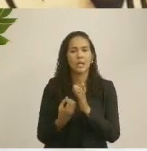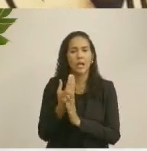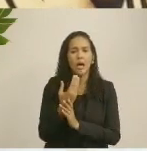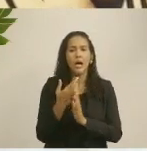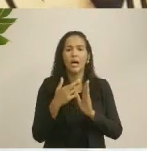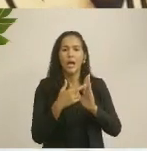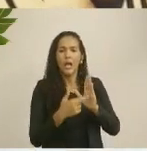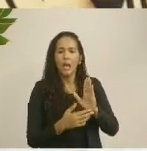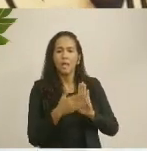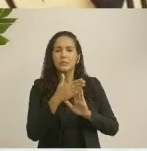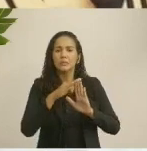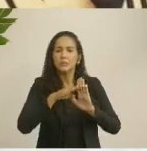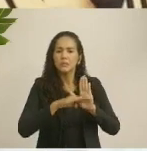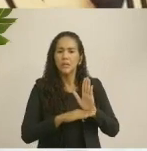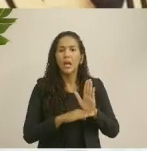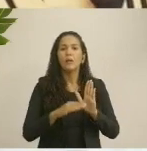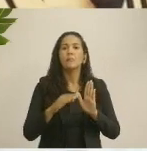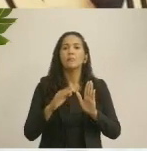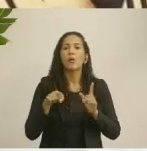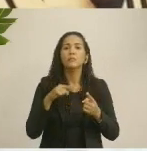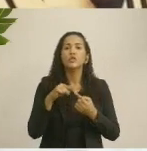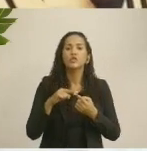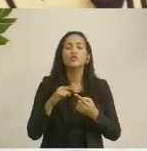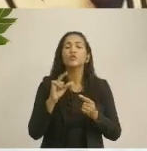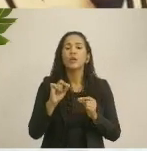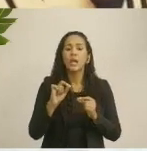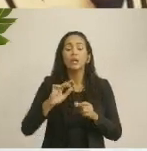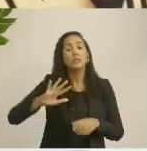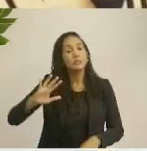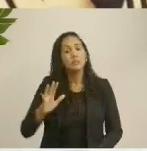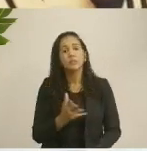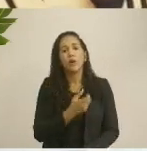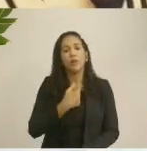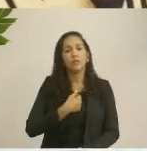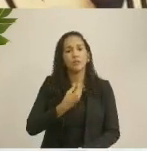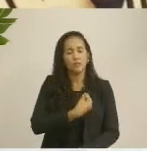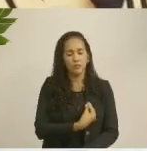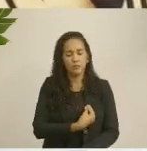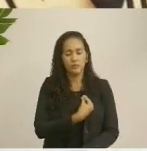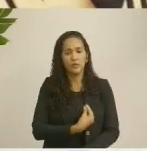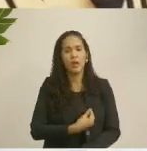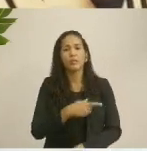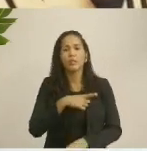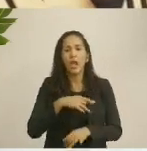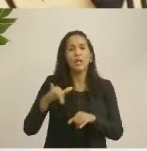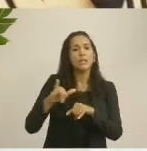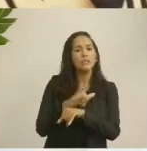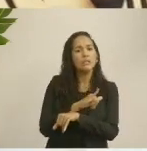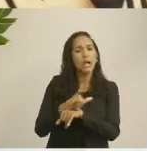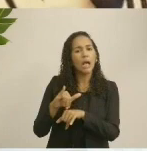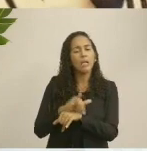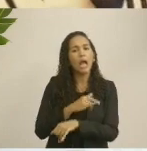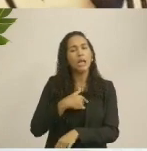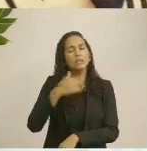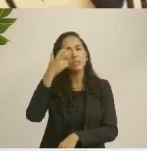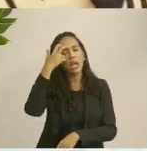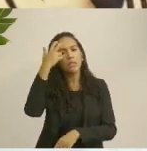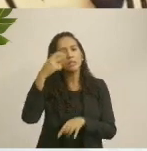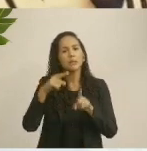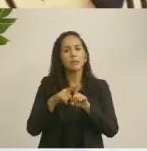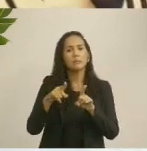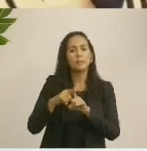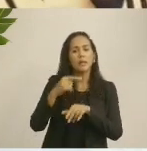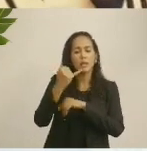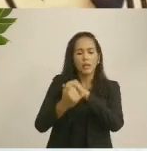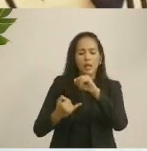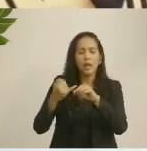with smart digital devices now, with the possibility of remote monitoring of patients,